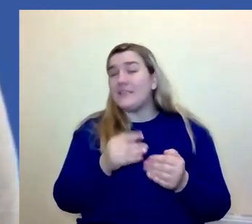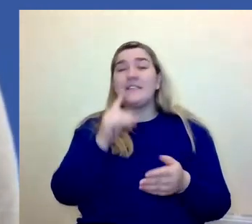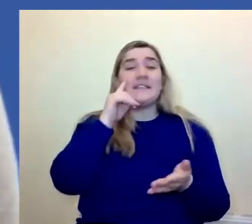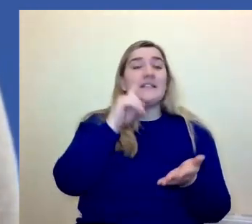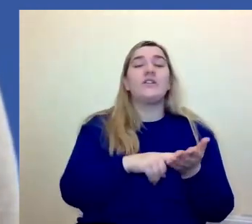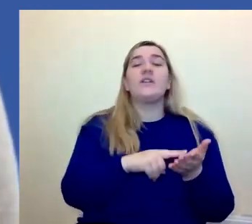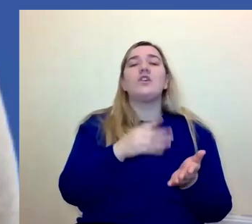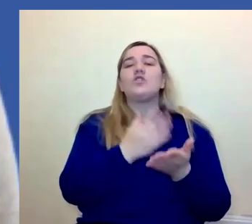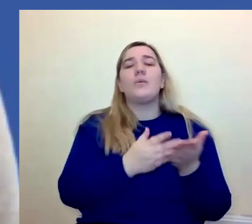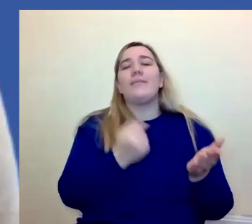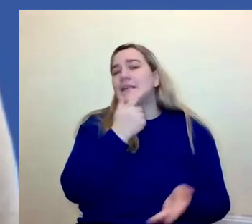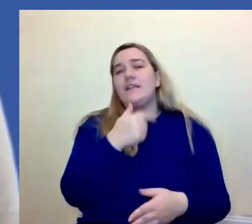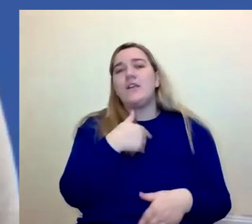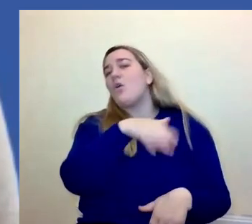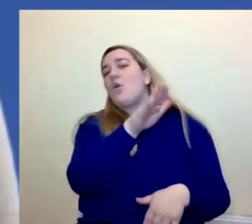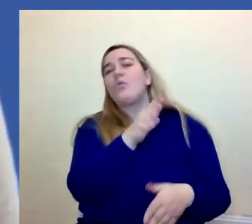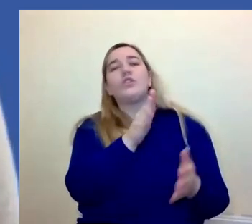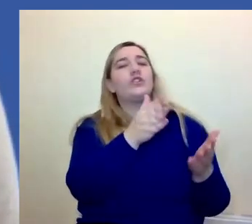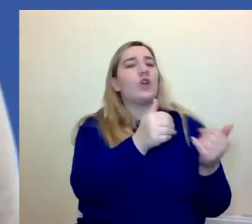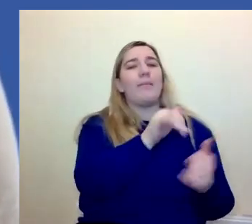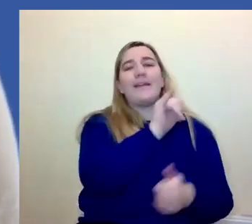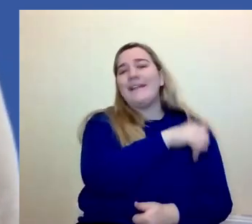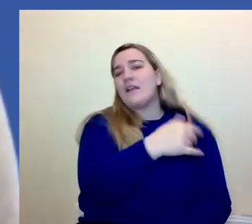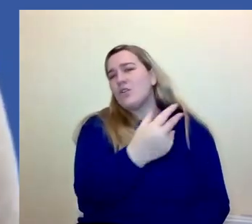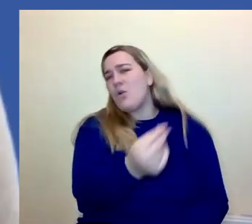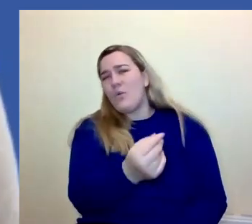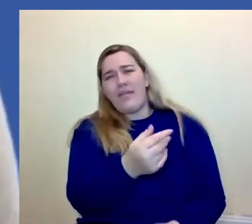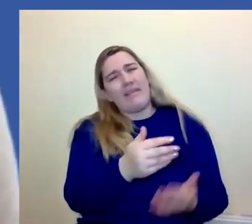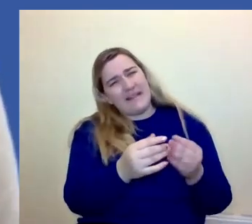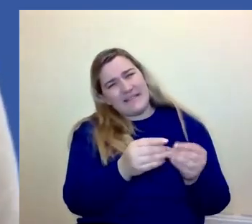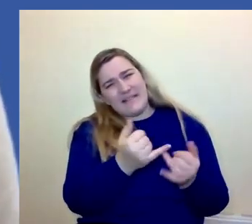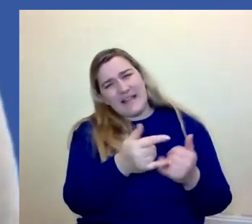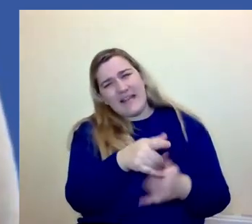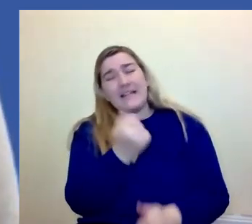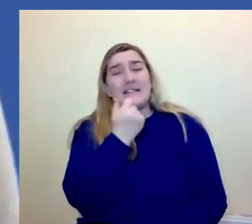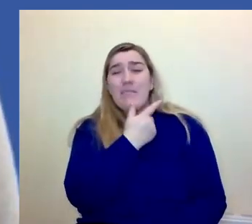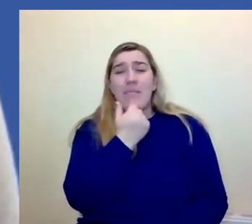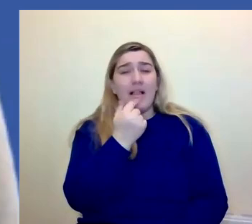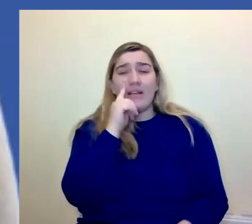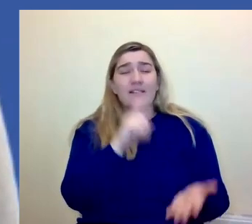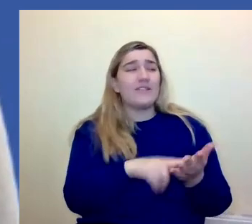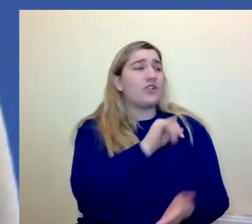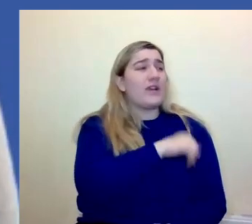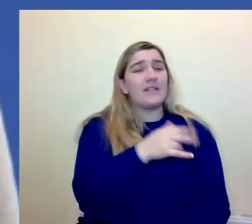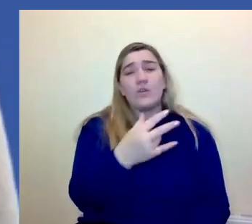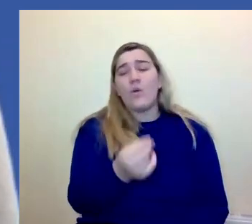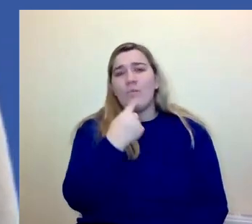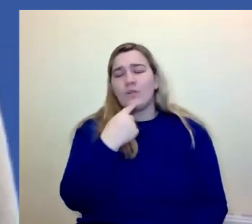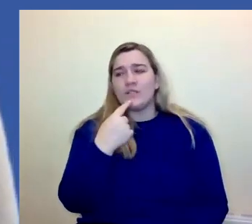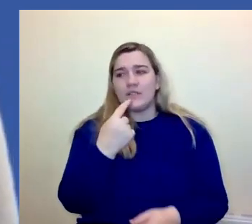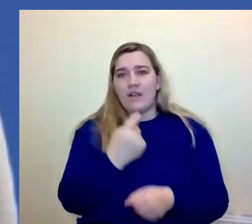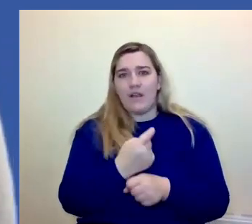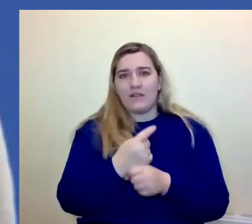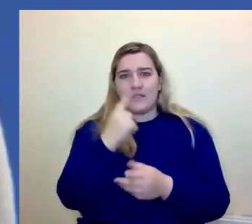like going to the shop, the yes or no stuff. They're all like simple enough stuff to come up with. It's those hard ones that are